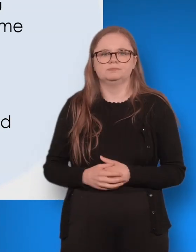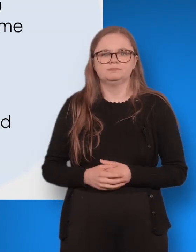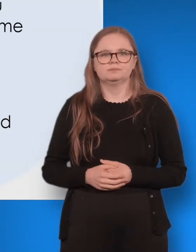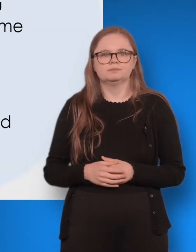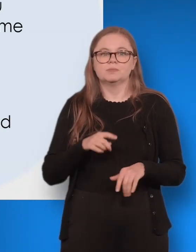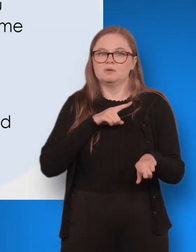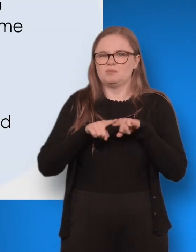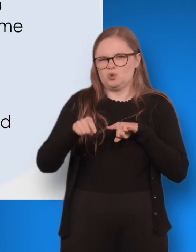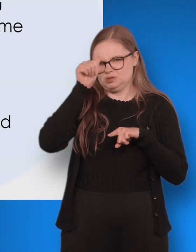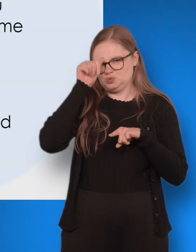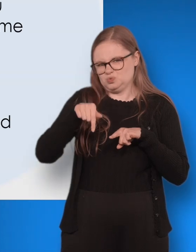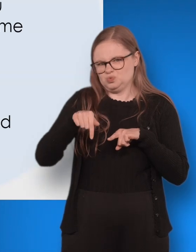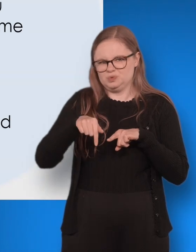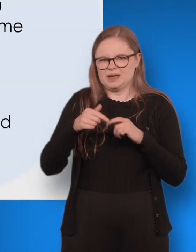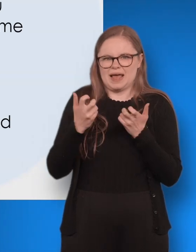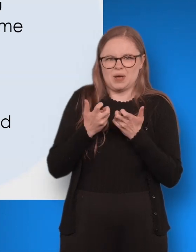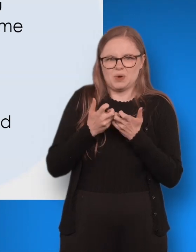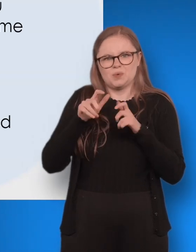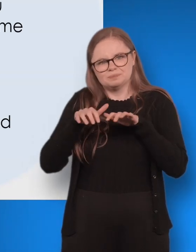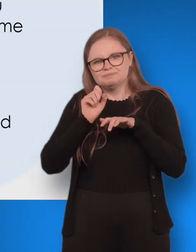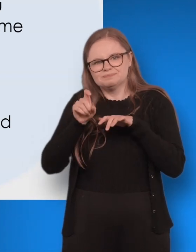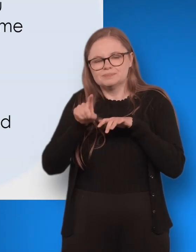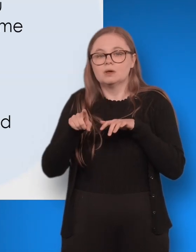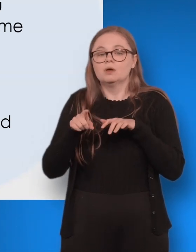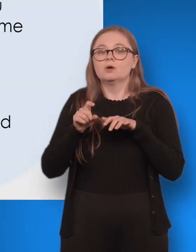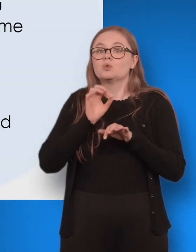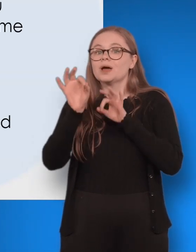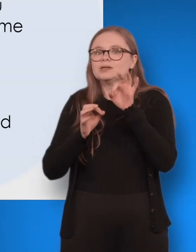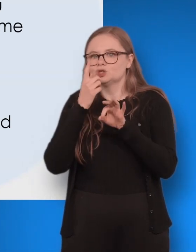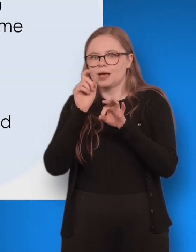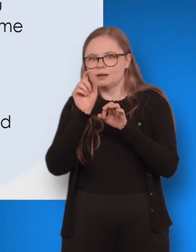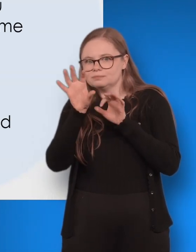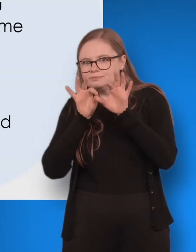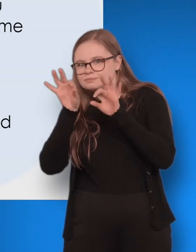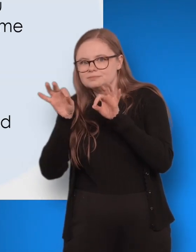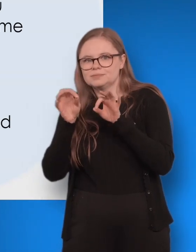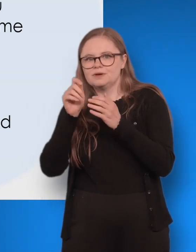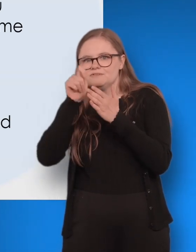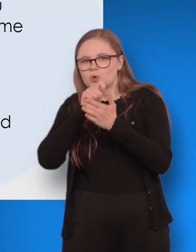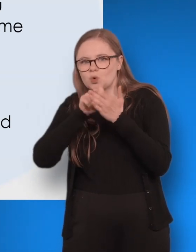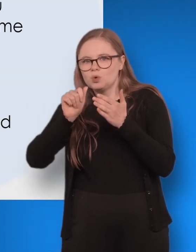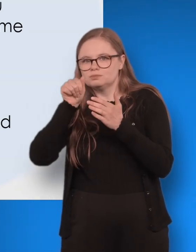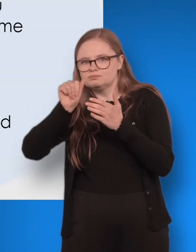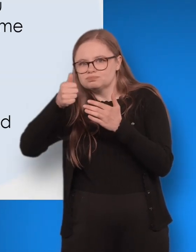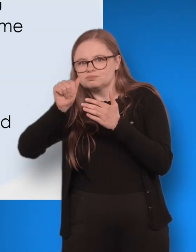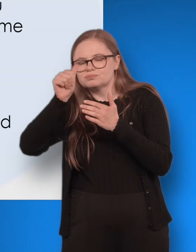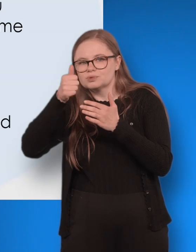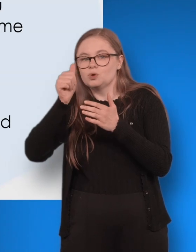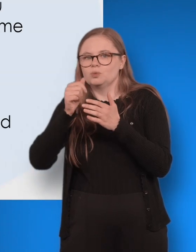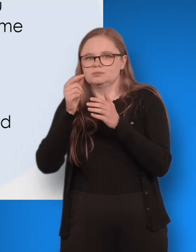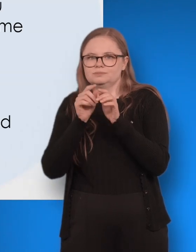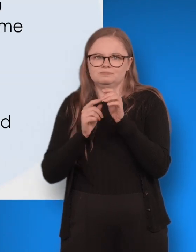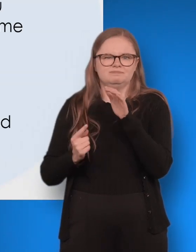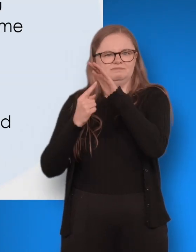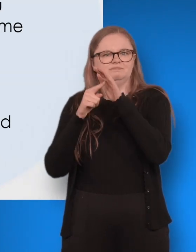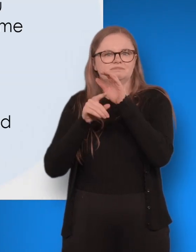Most of you will be very familiar with this platform, and you'll know that you can upvote a question that you want answered most, and we'll prioritize those questions at the